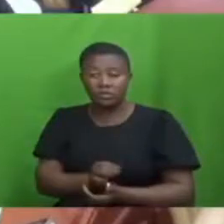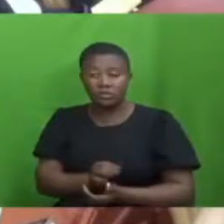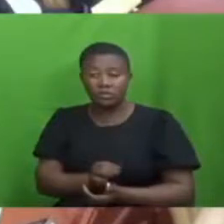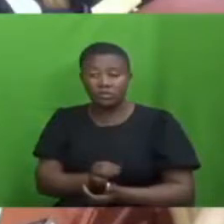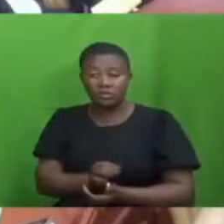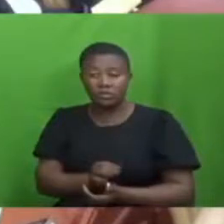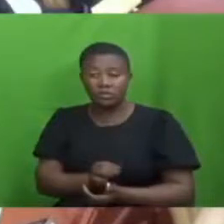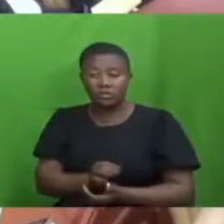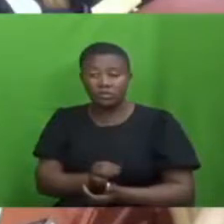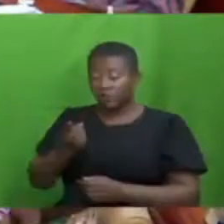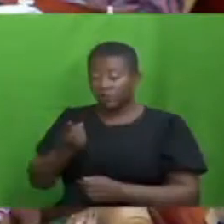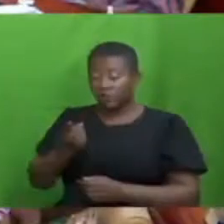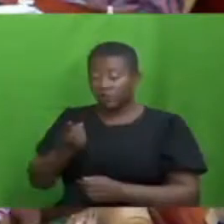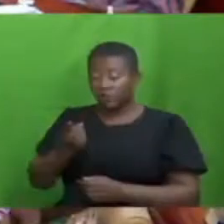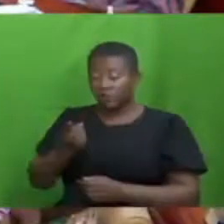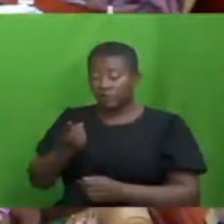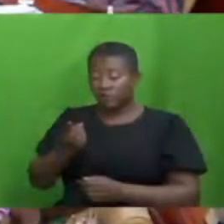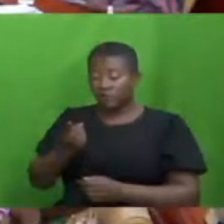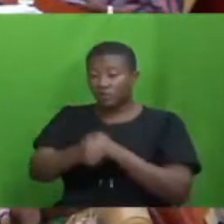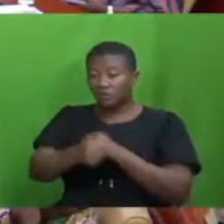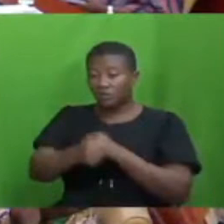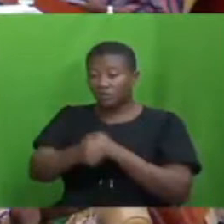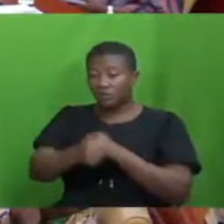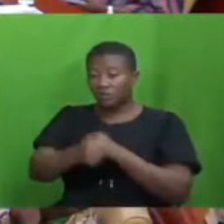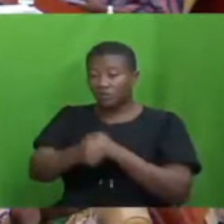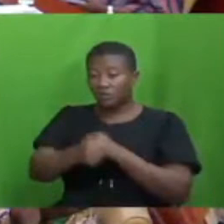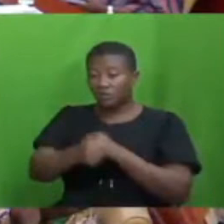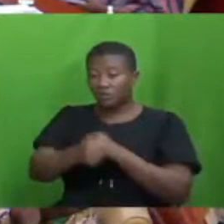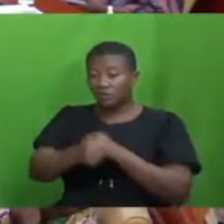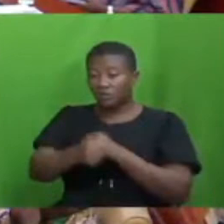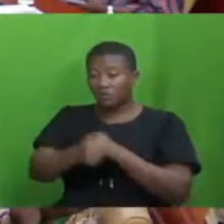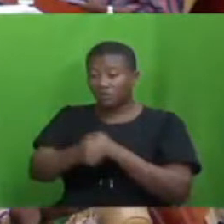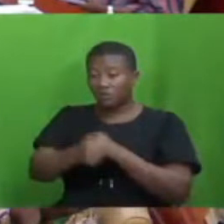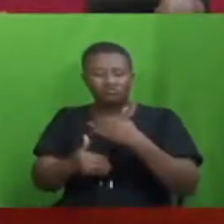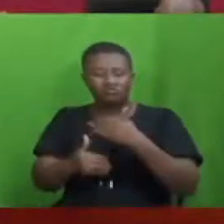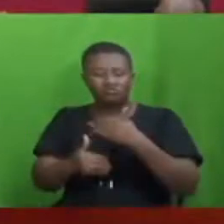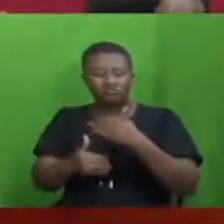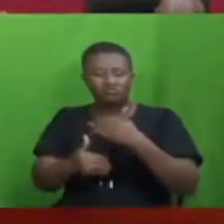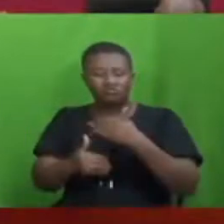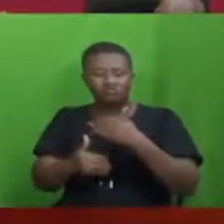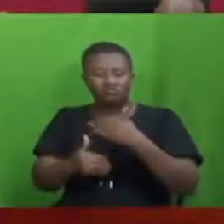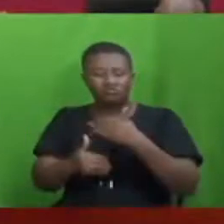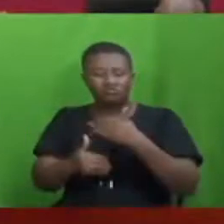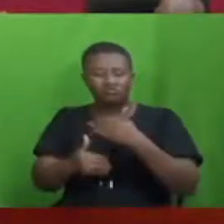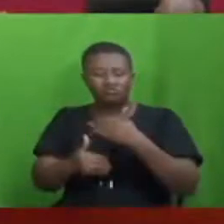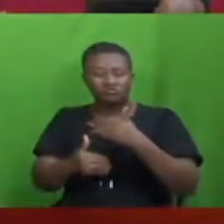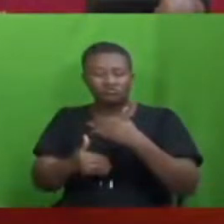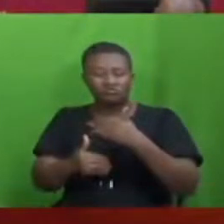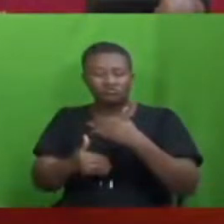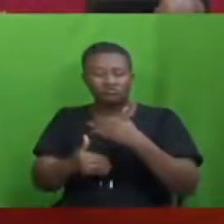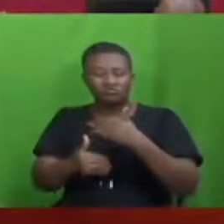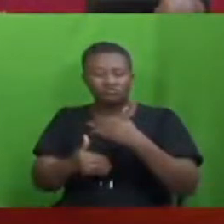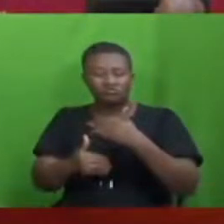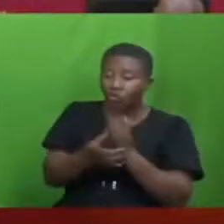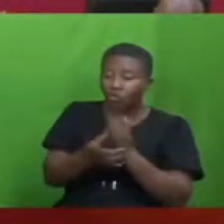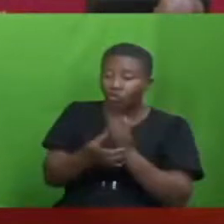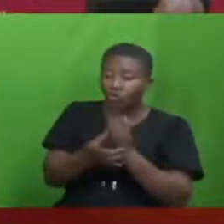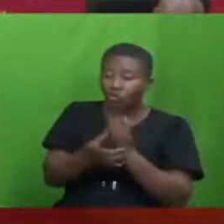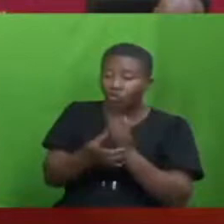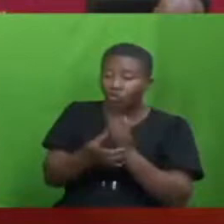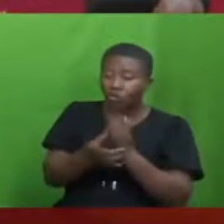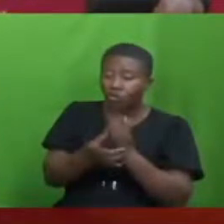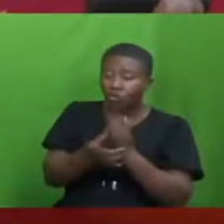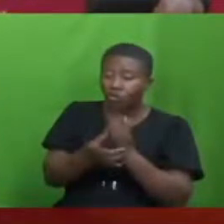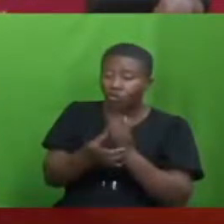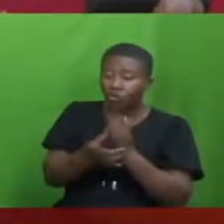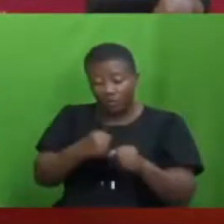first 6 months of the year, we continue making progress to exceed our non-oil revenue targets for the year. We have